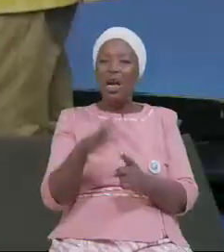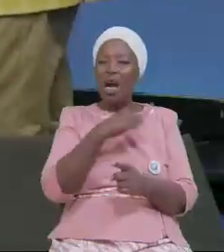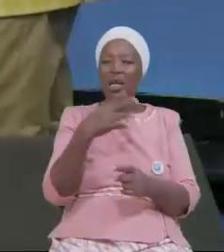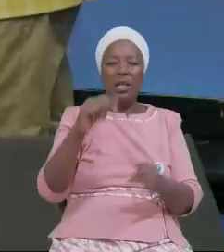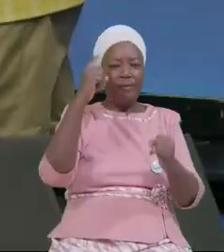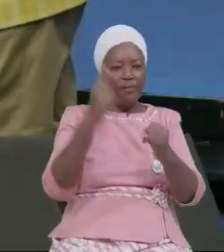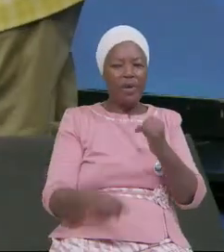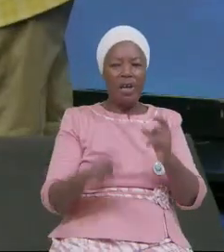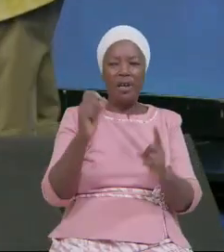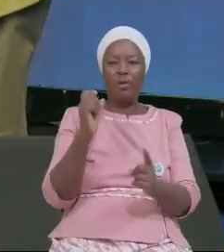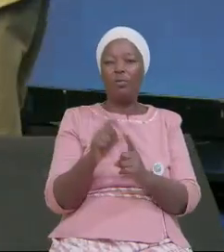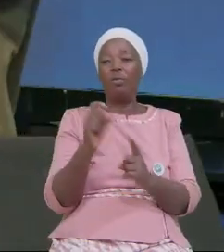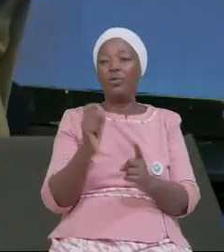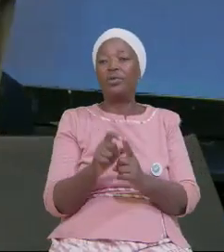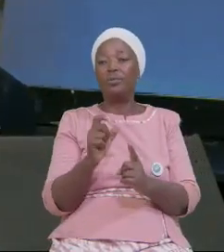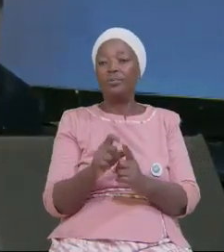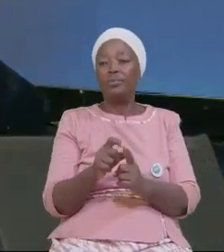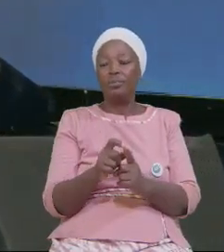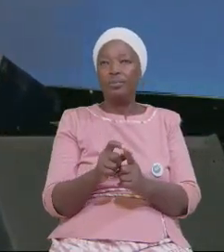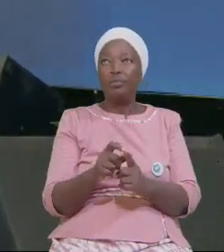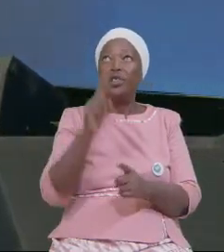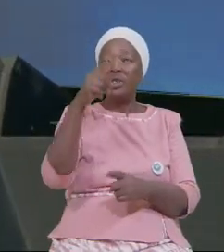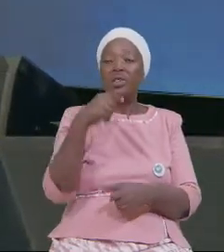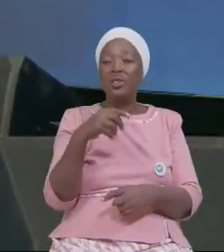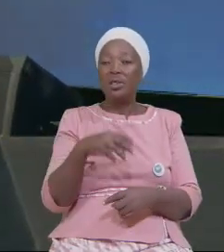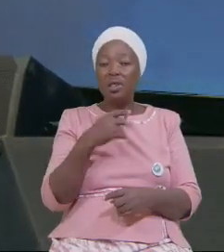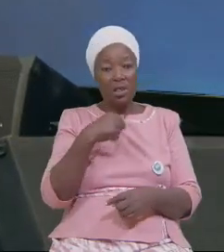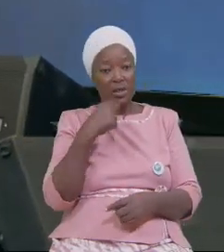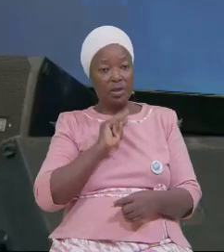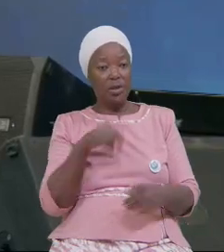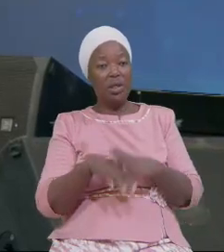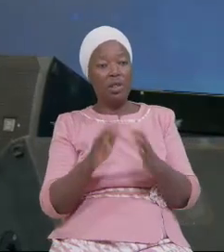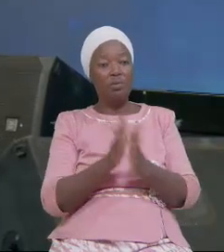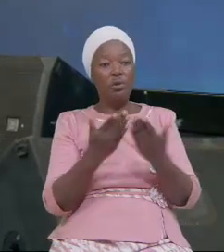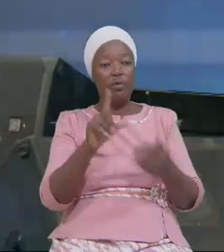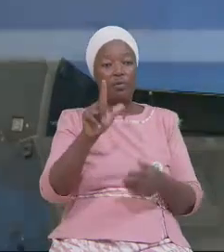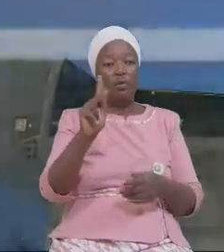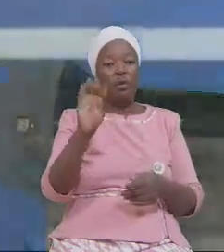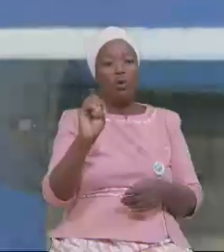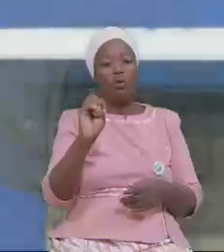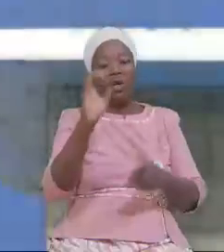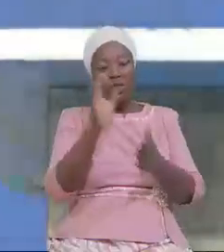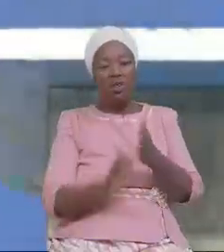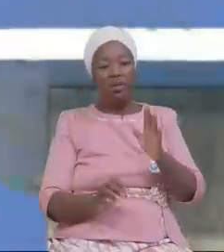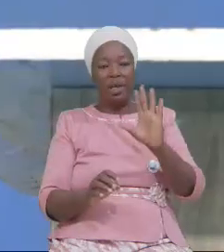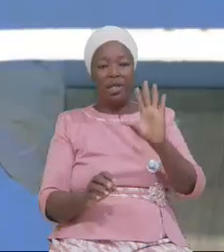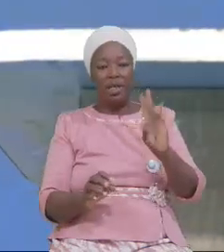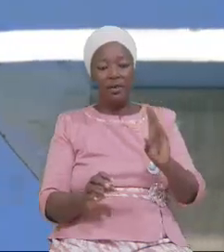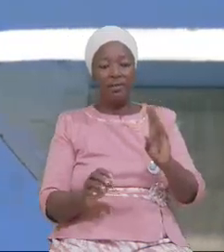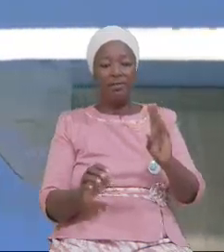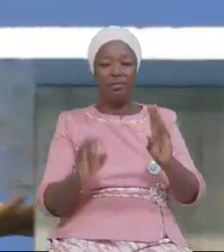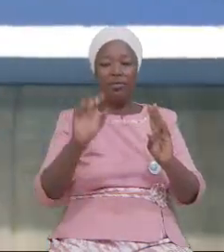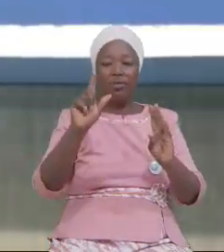final word. It tells us in Luke chapter 7. In Luke chapter 7,